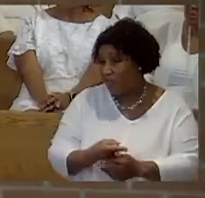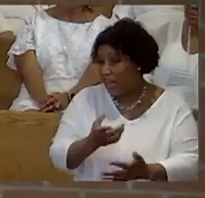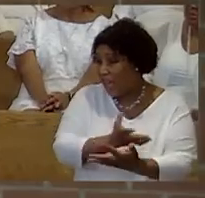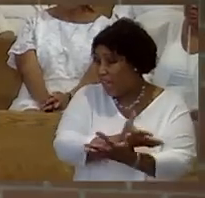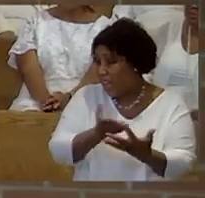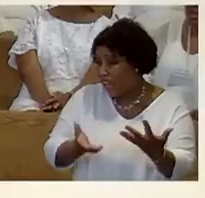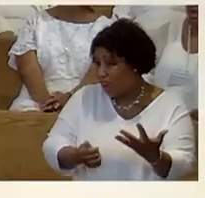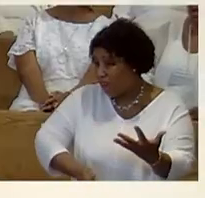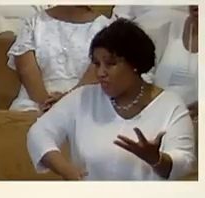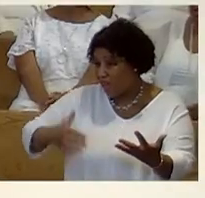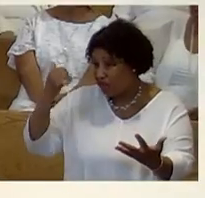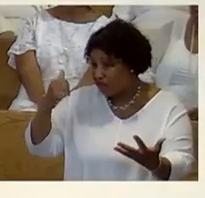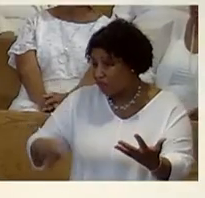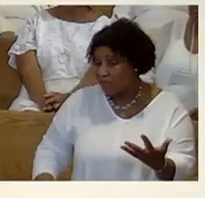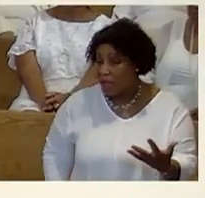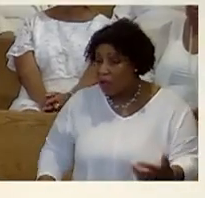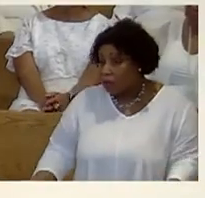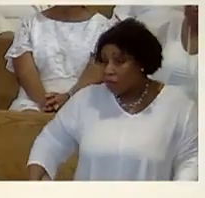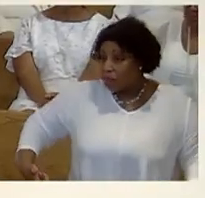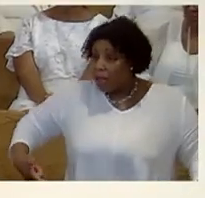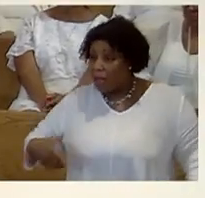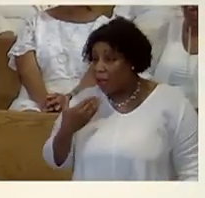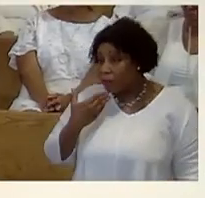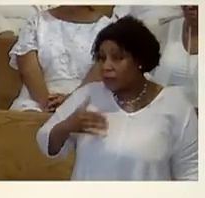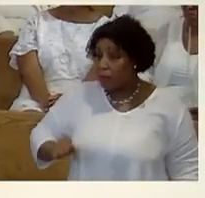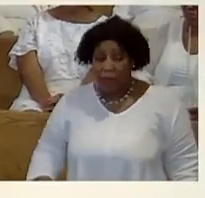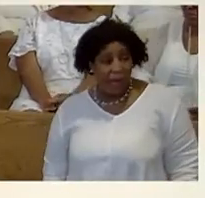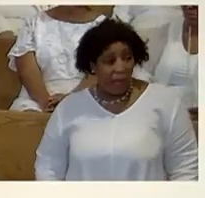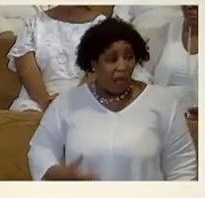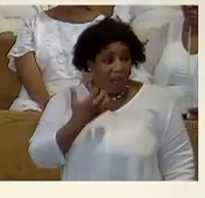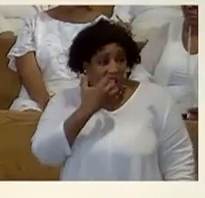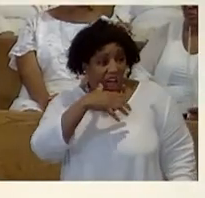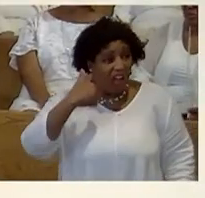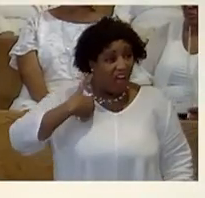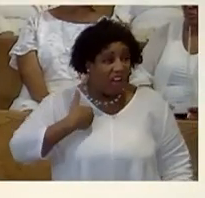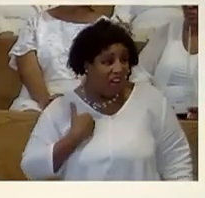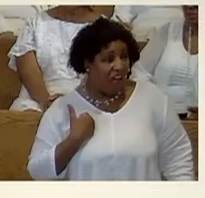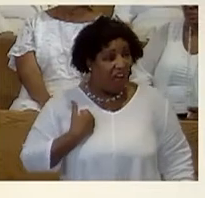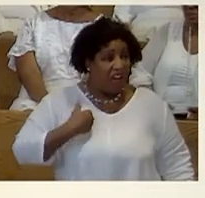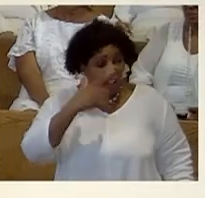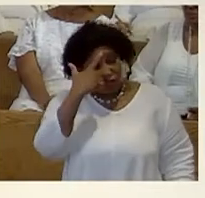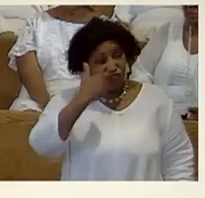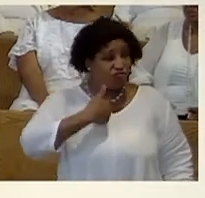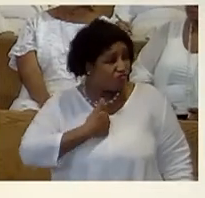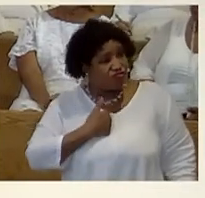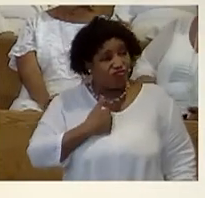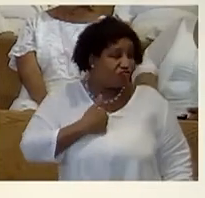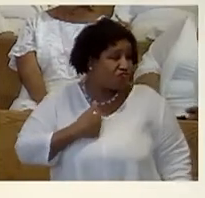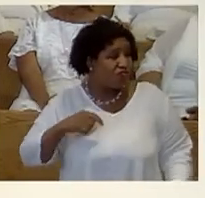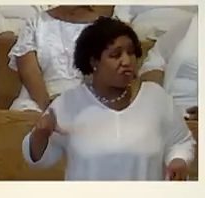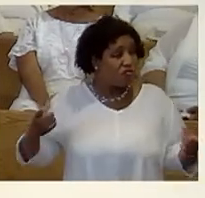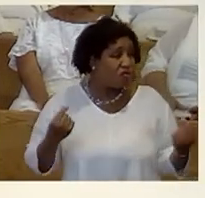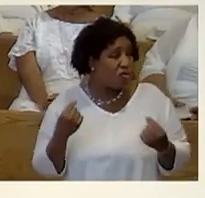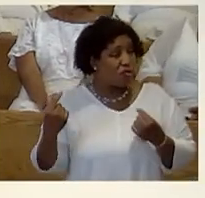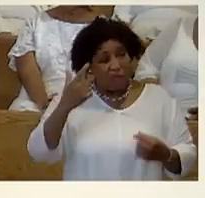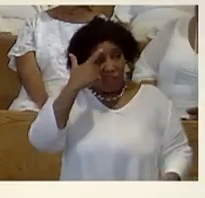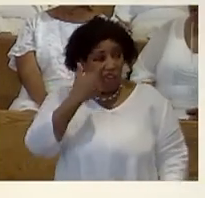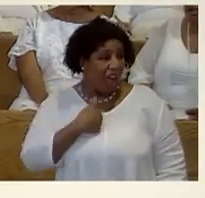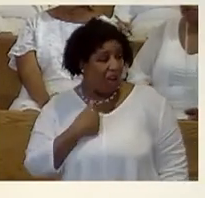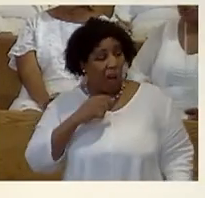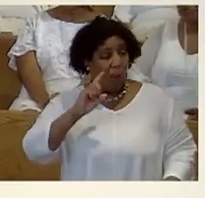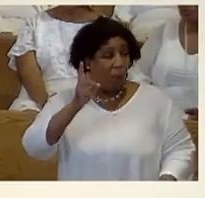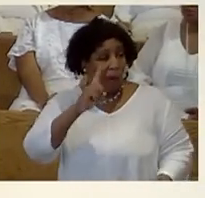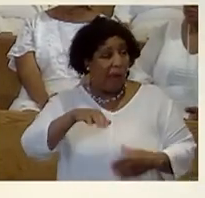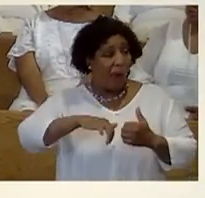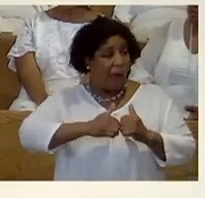everything back then. I was big. I was bad. I went where I wanted to do what I wanted to do, when I wanted to do it, and